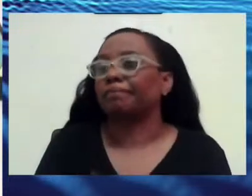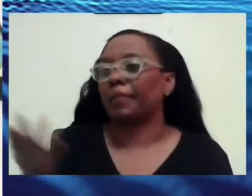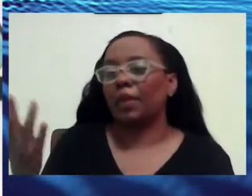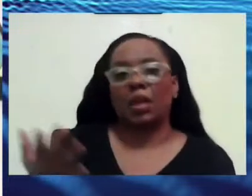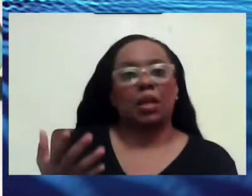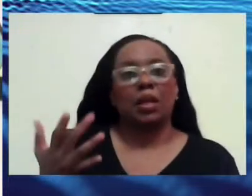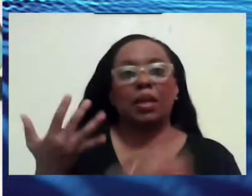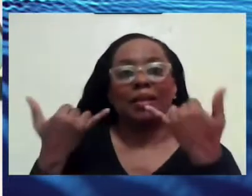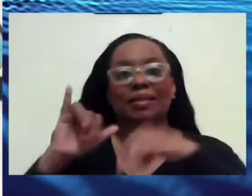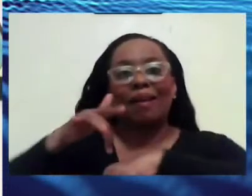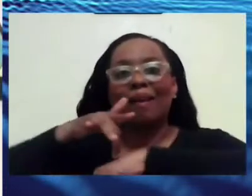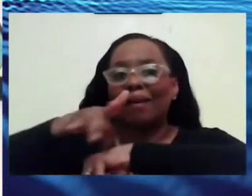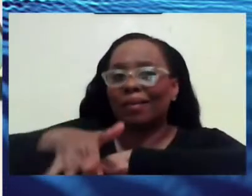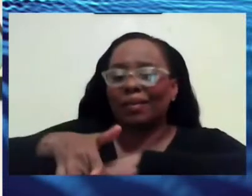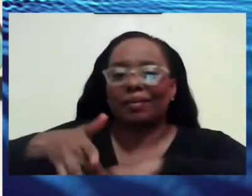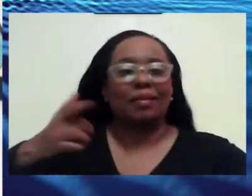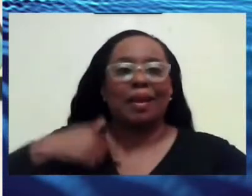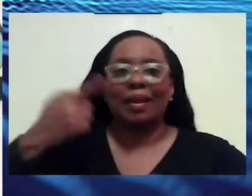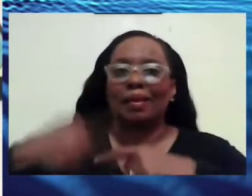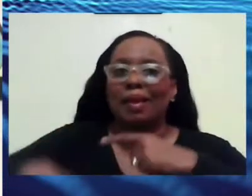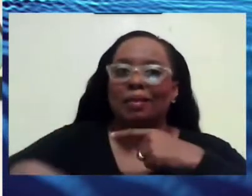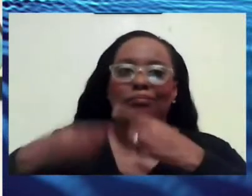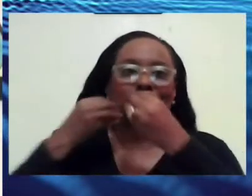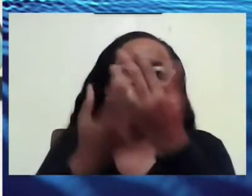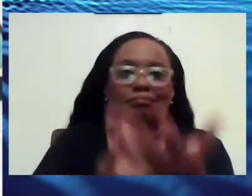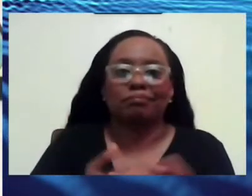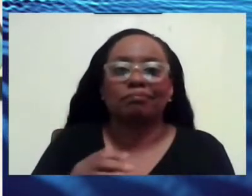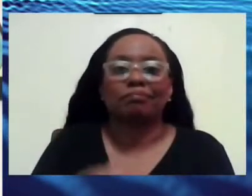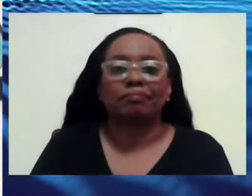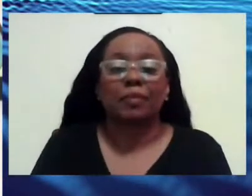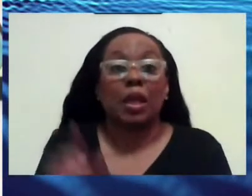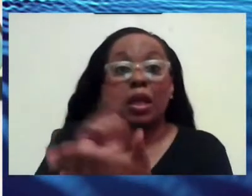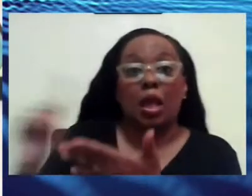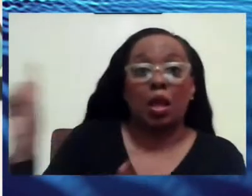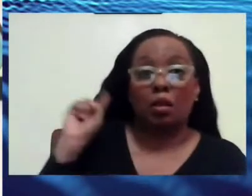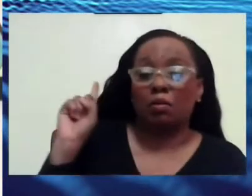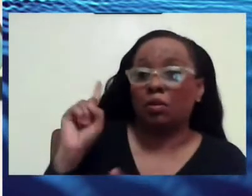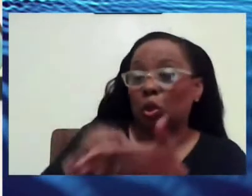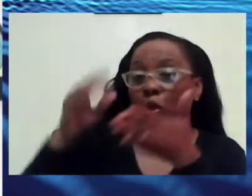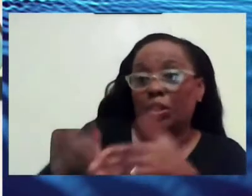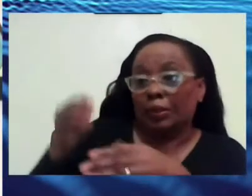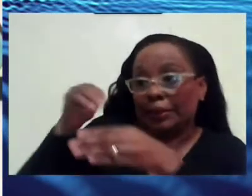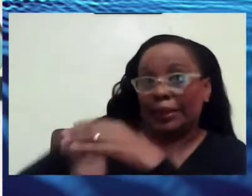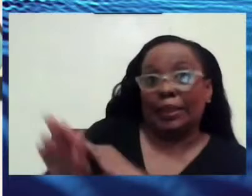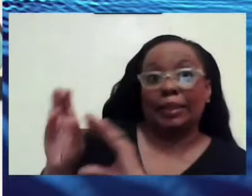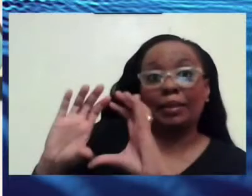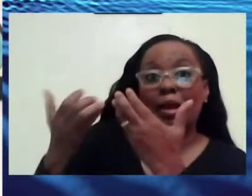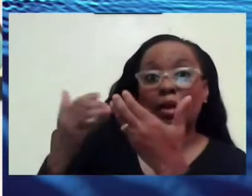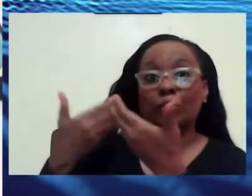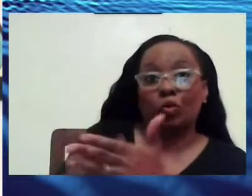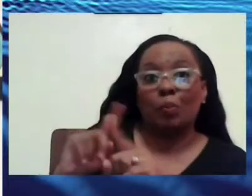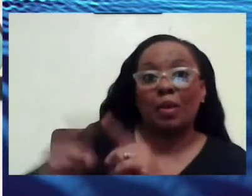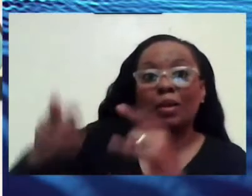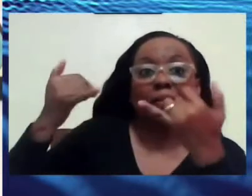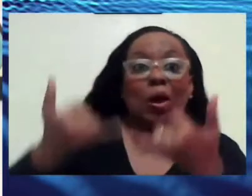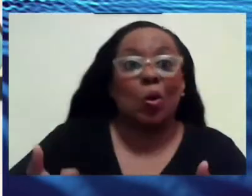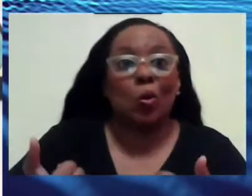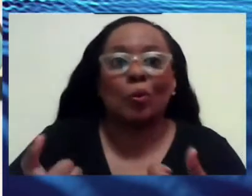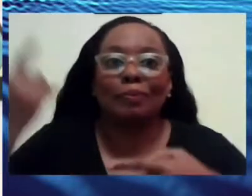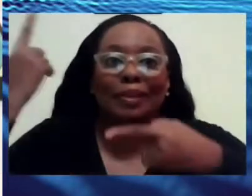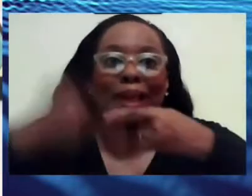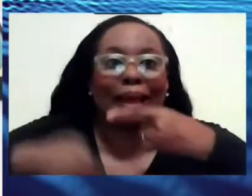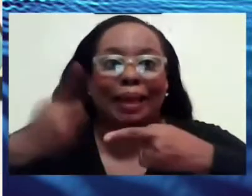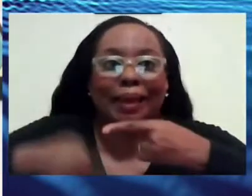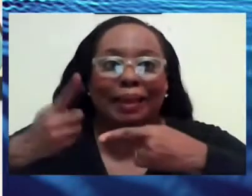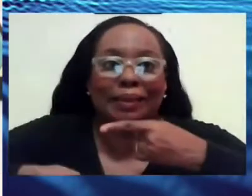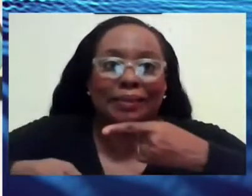Again, a week ago, we were in preparation to bring children back face to face. That is what was desired by teachers. That is what was desired by